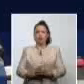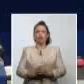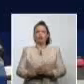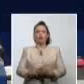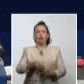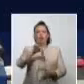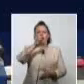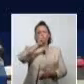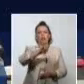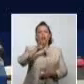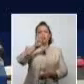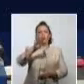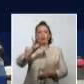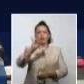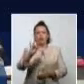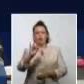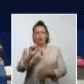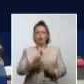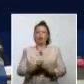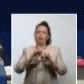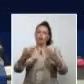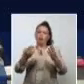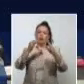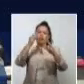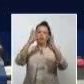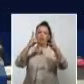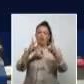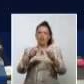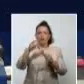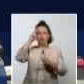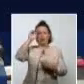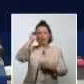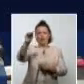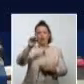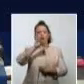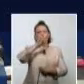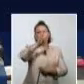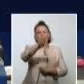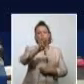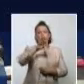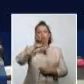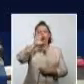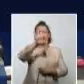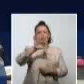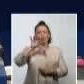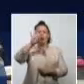5,556 under observation. Some people notice the fluctuation of